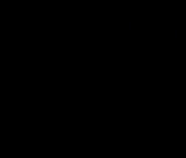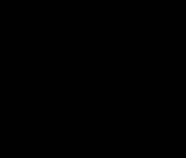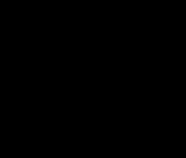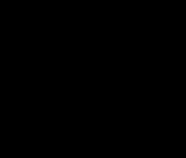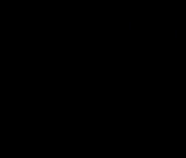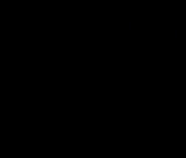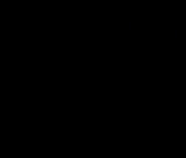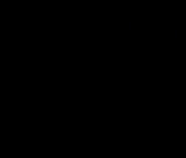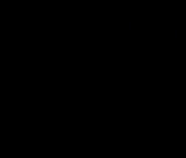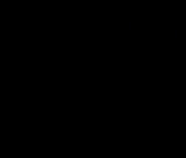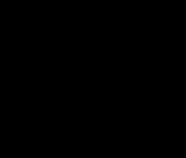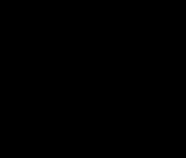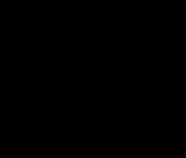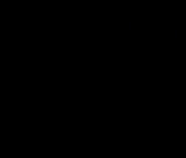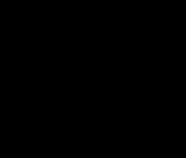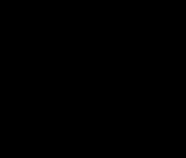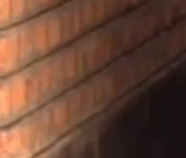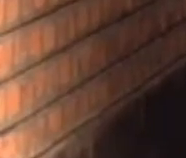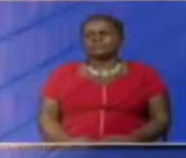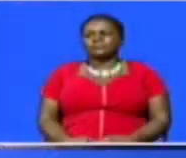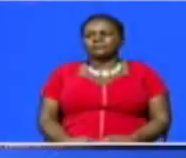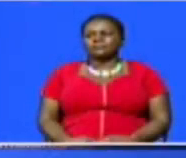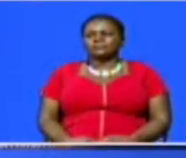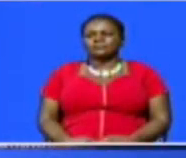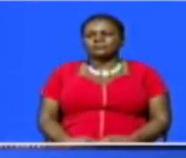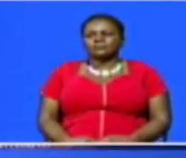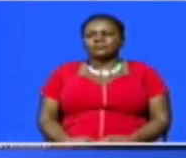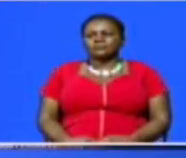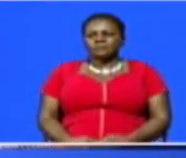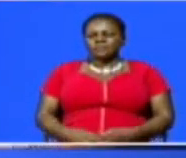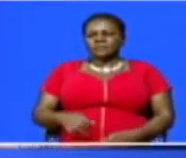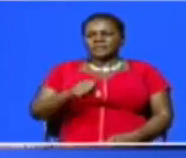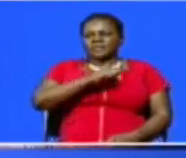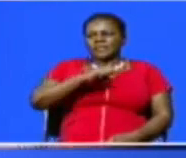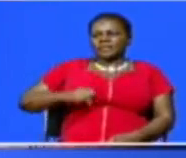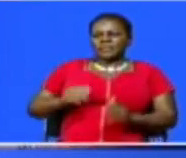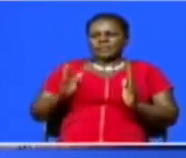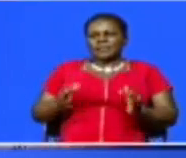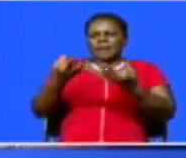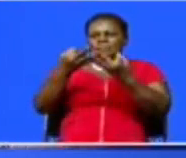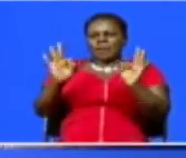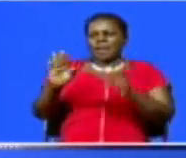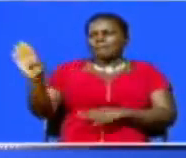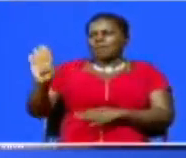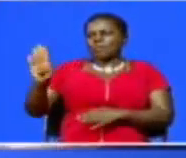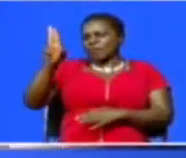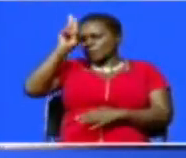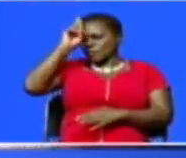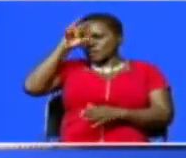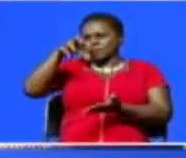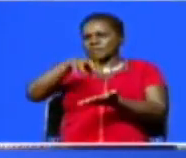ultimate foundation of our constitution. Senator Christopher Langat has been released from the Bomet police